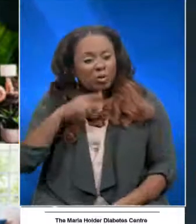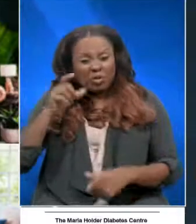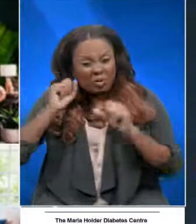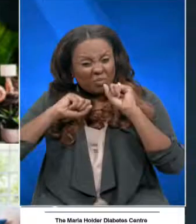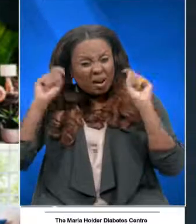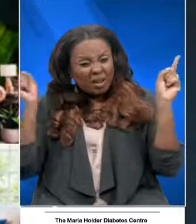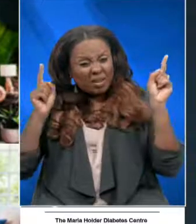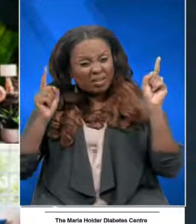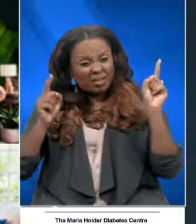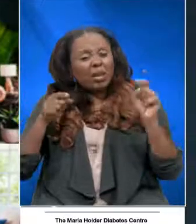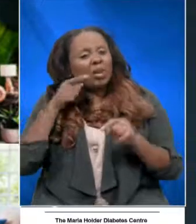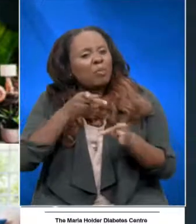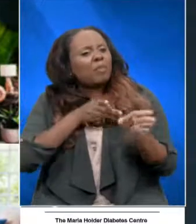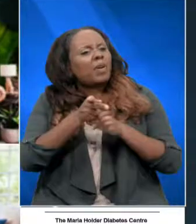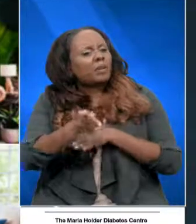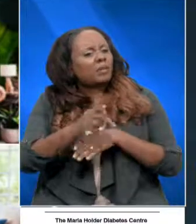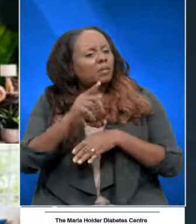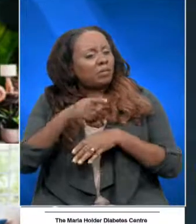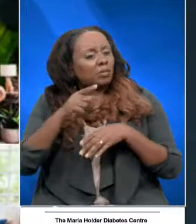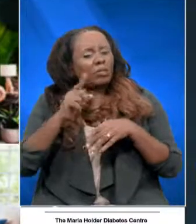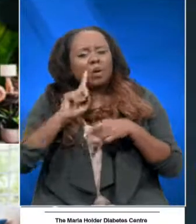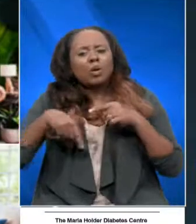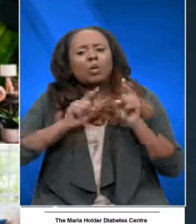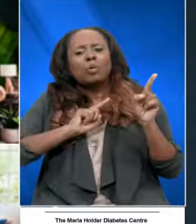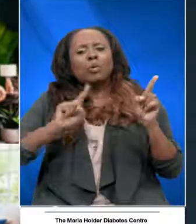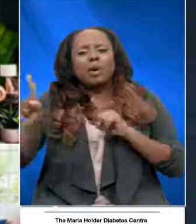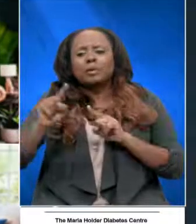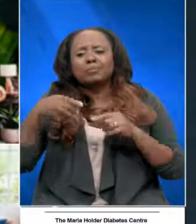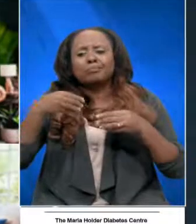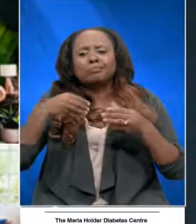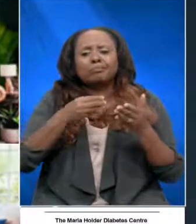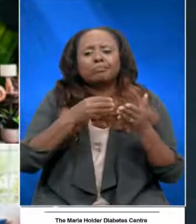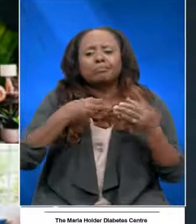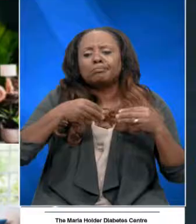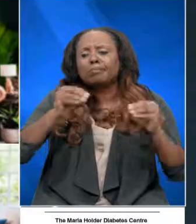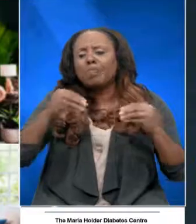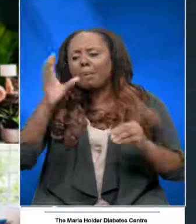anything that surprised you when you went shopping for labels?